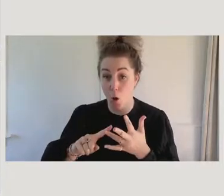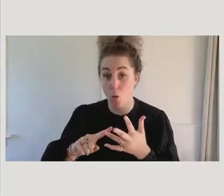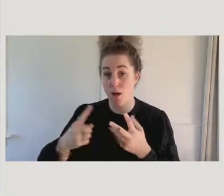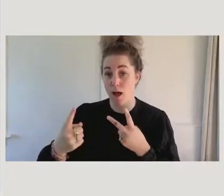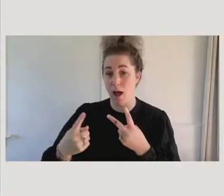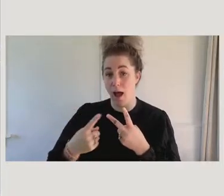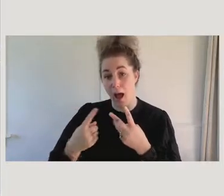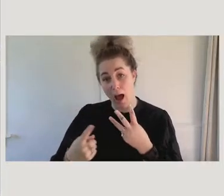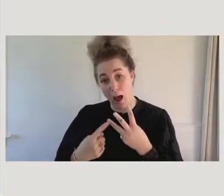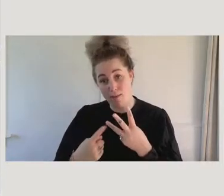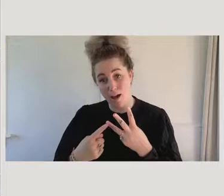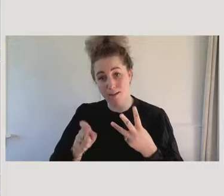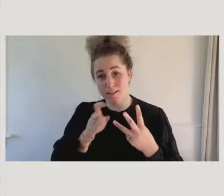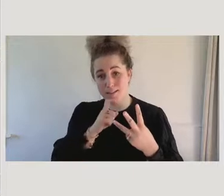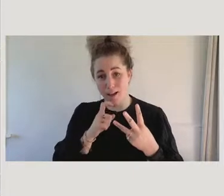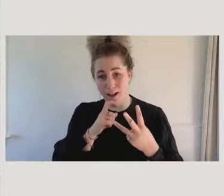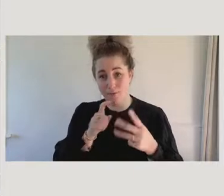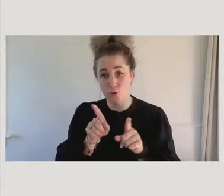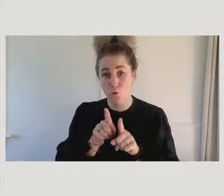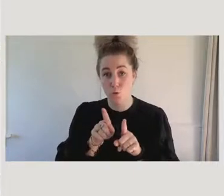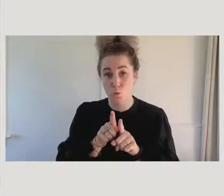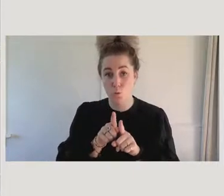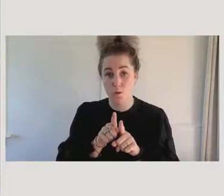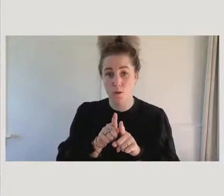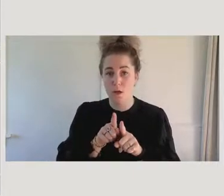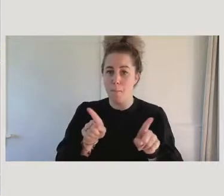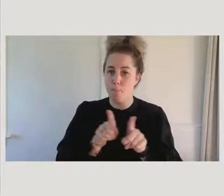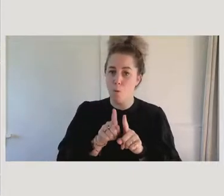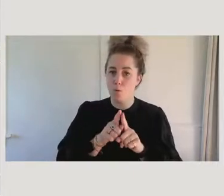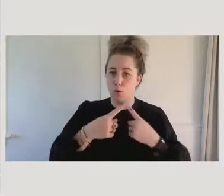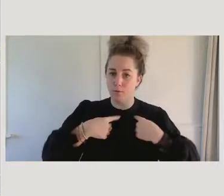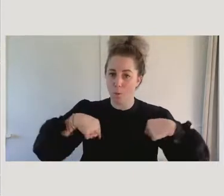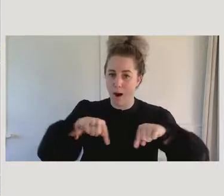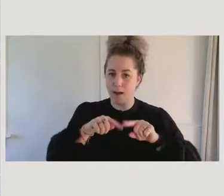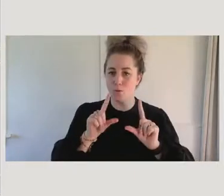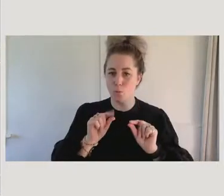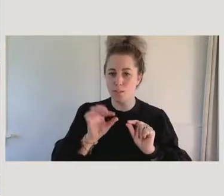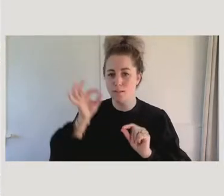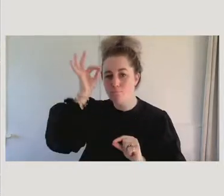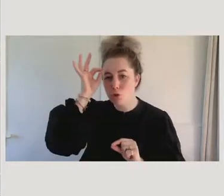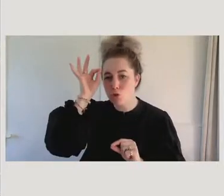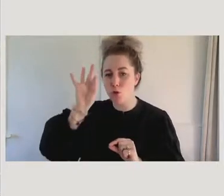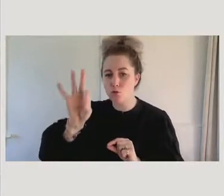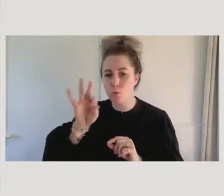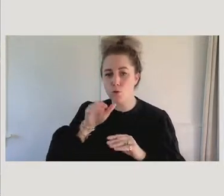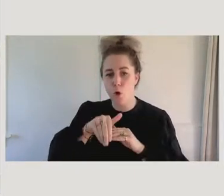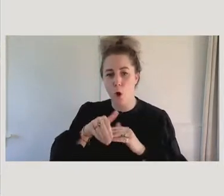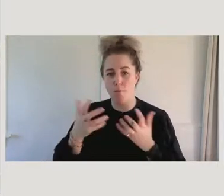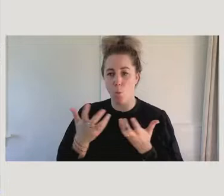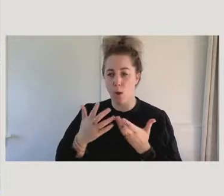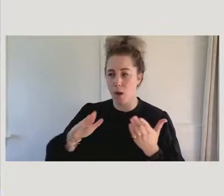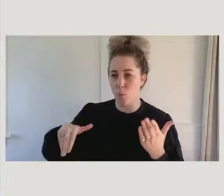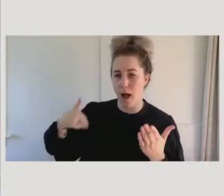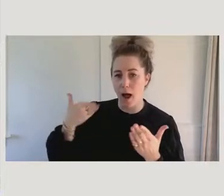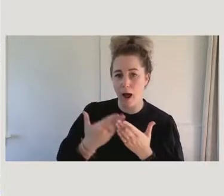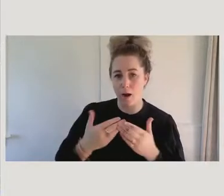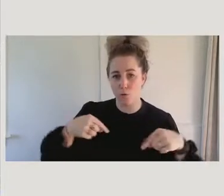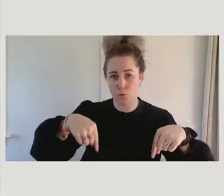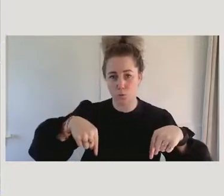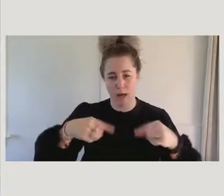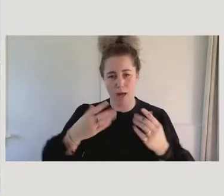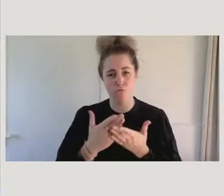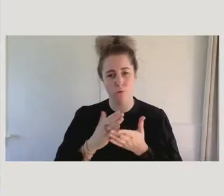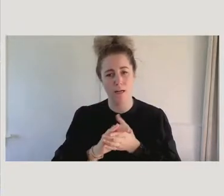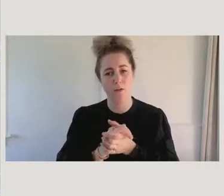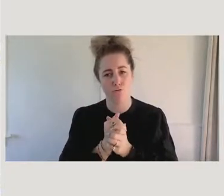and for those of us who did our little to make a contribution to what we are today forever grateful I